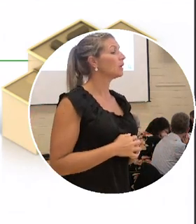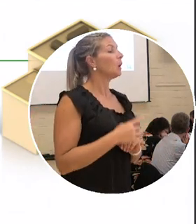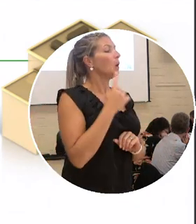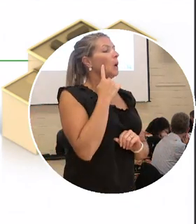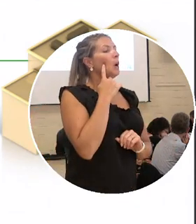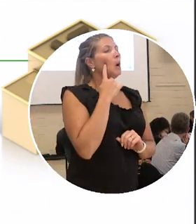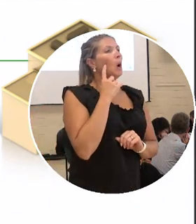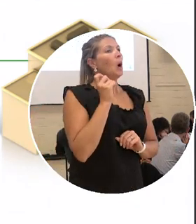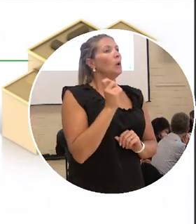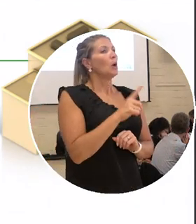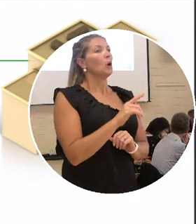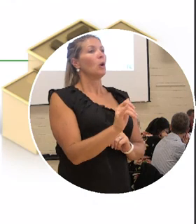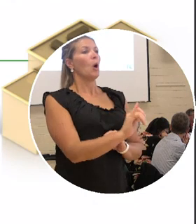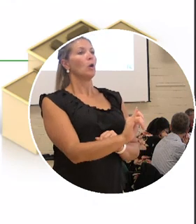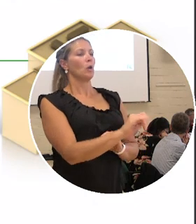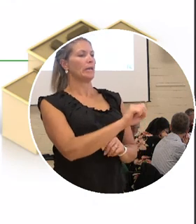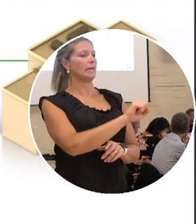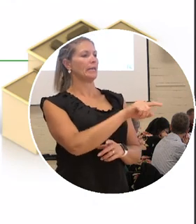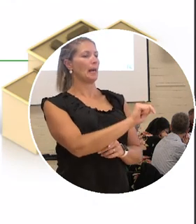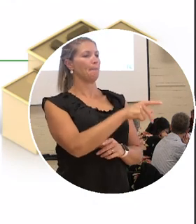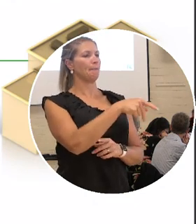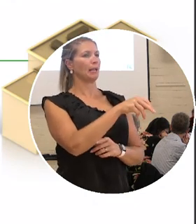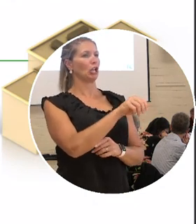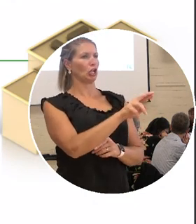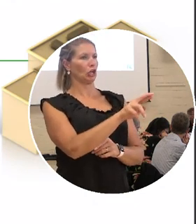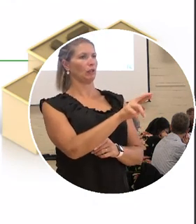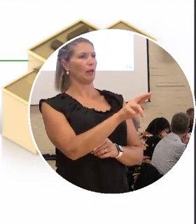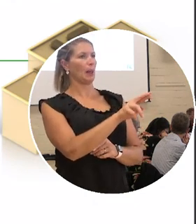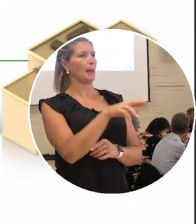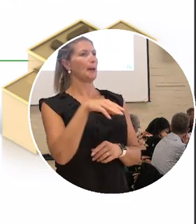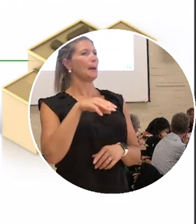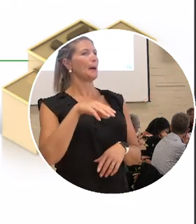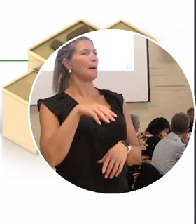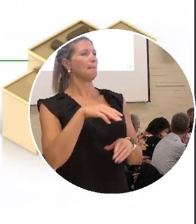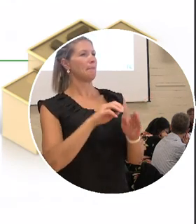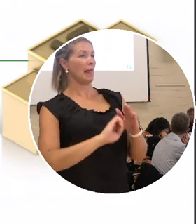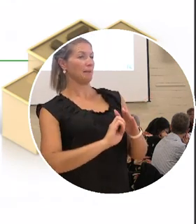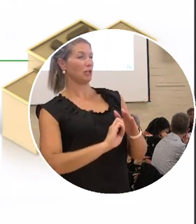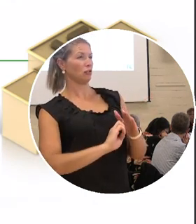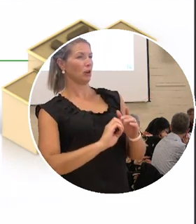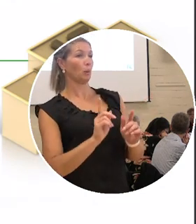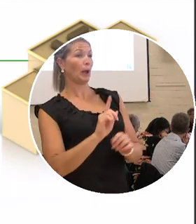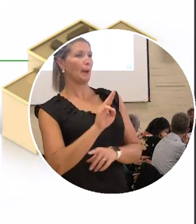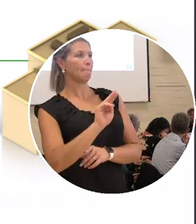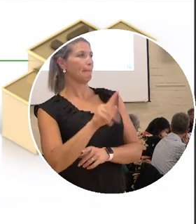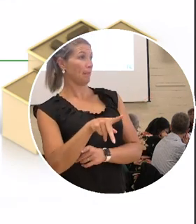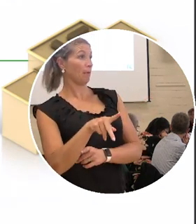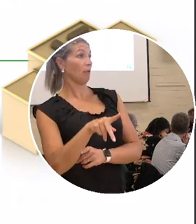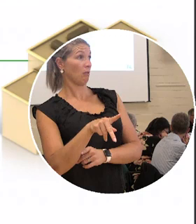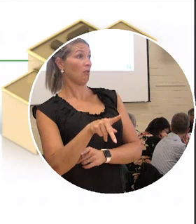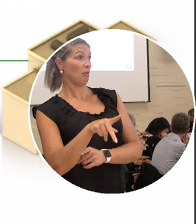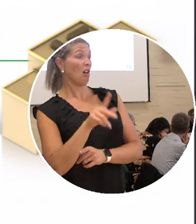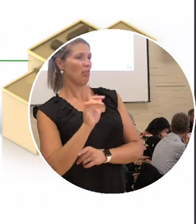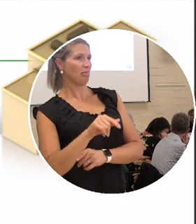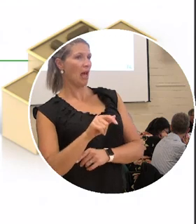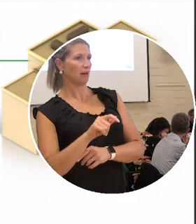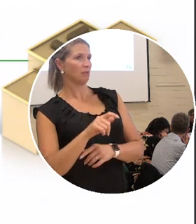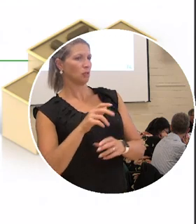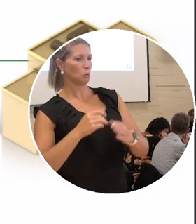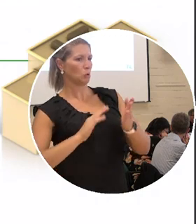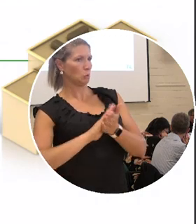St. Peter's Primary in Mount Pearl, extensive extension that was substantially